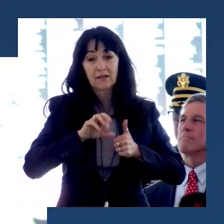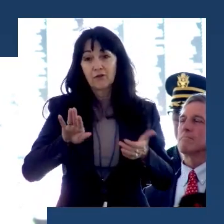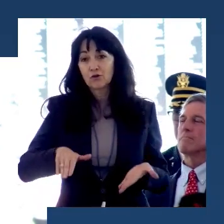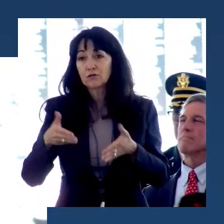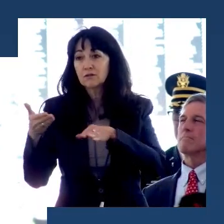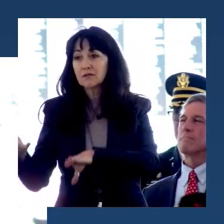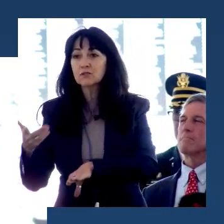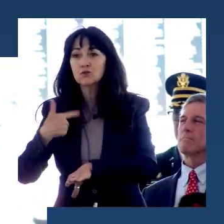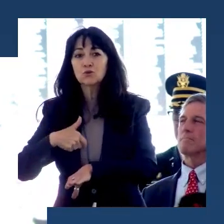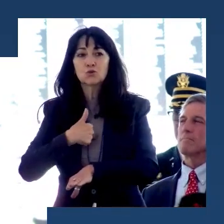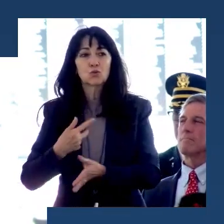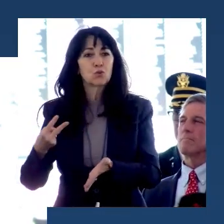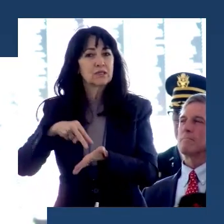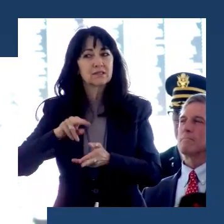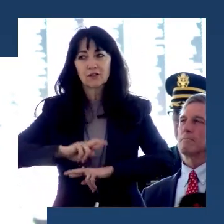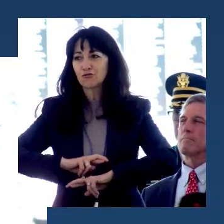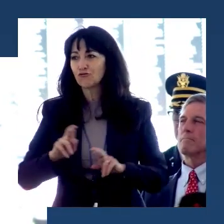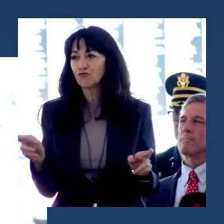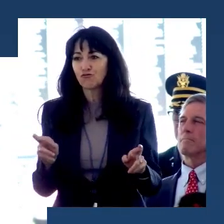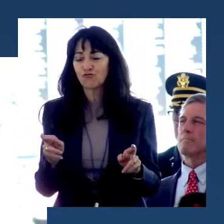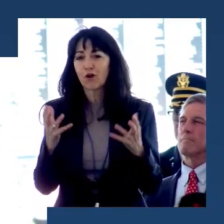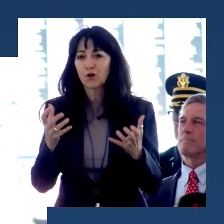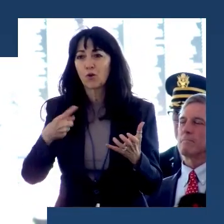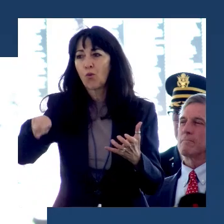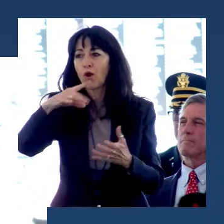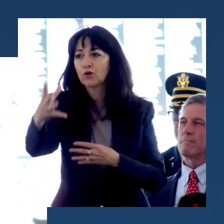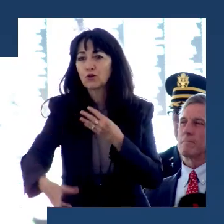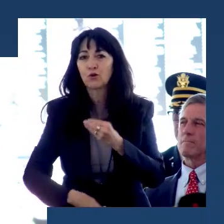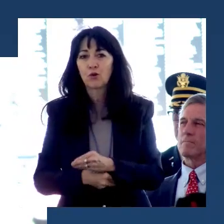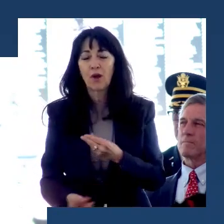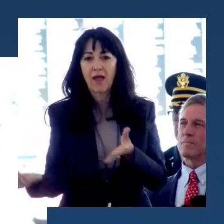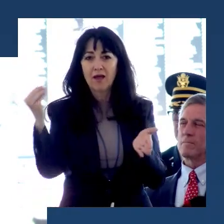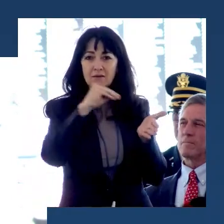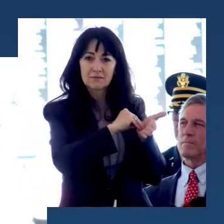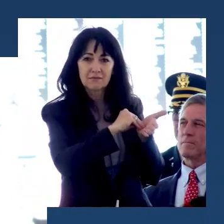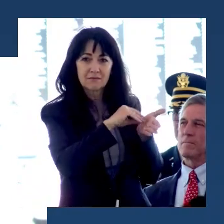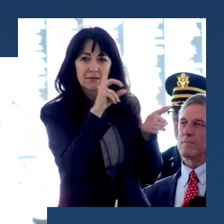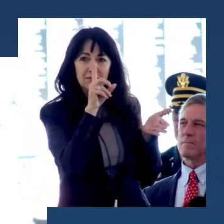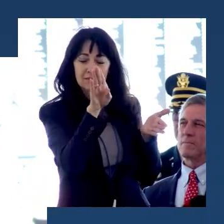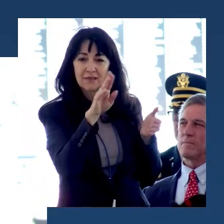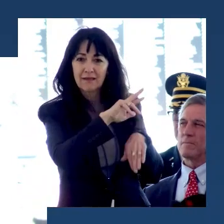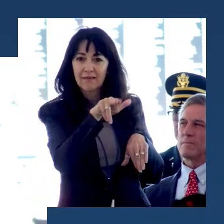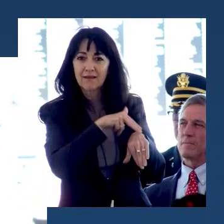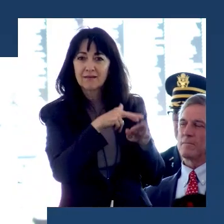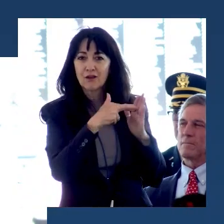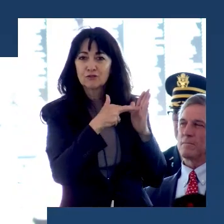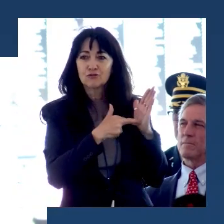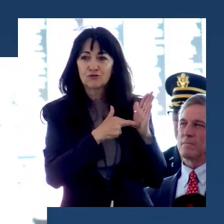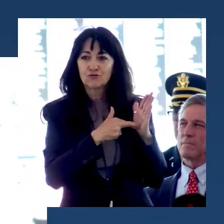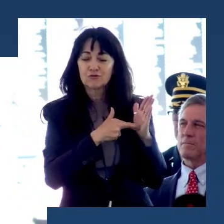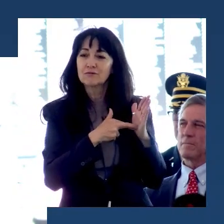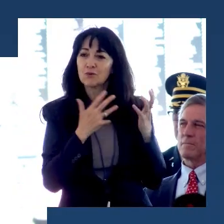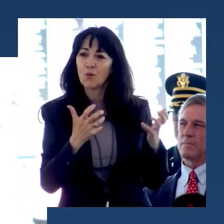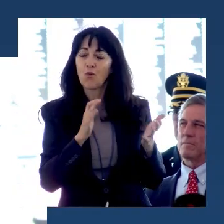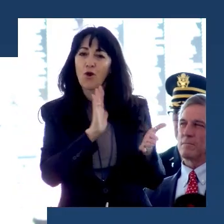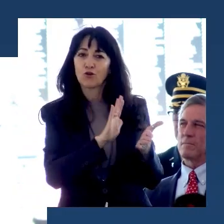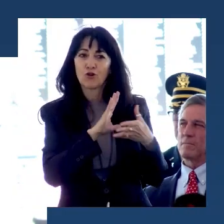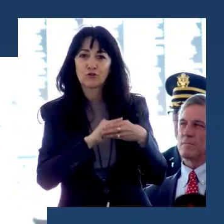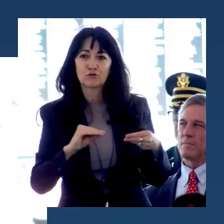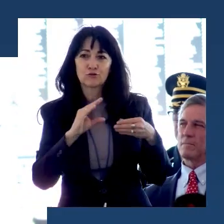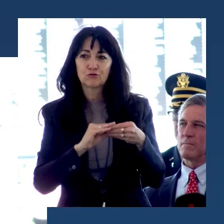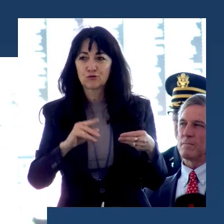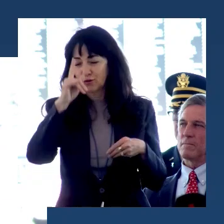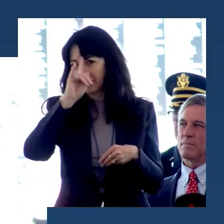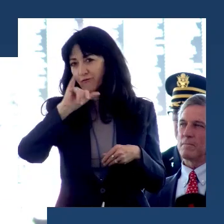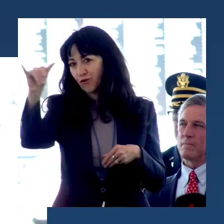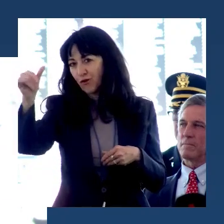you add her story into the national registry. So her story is forever remembered, and I can tell you about her